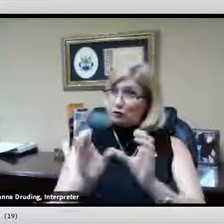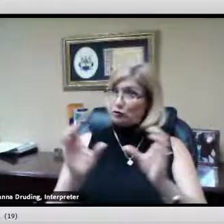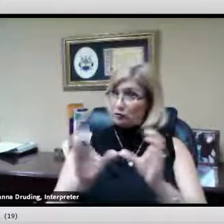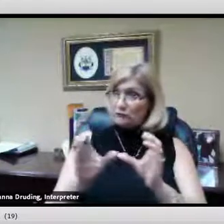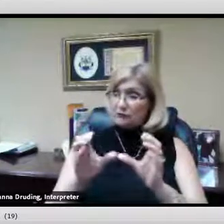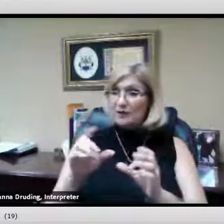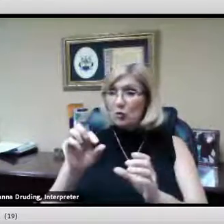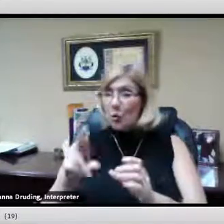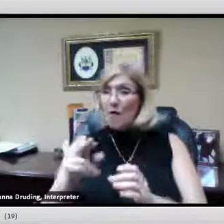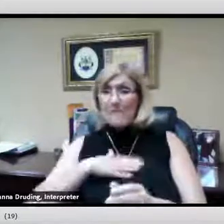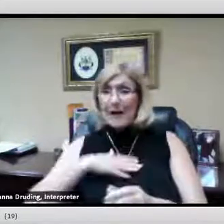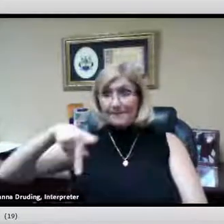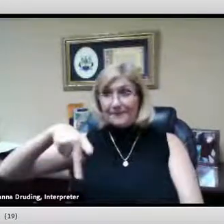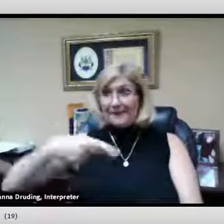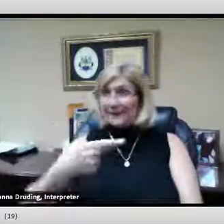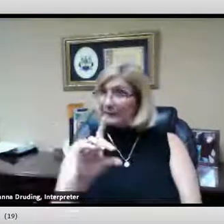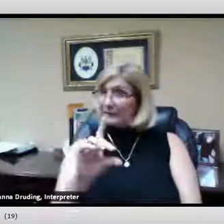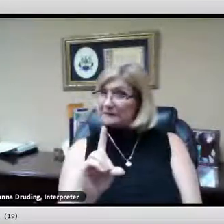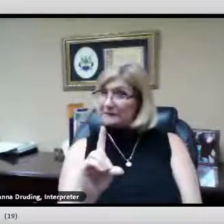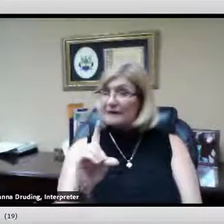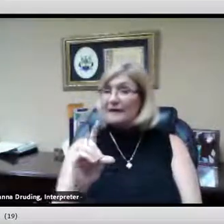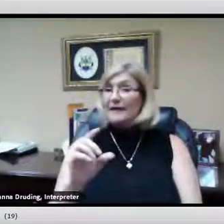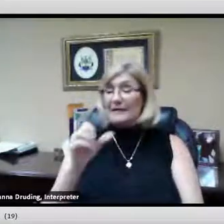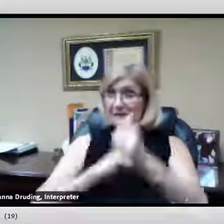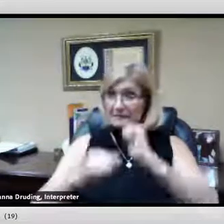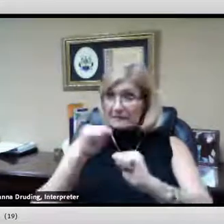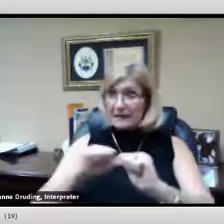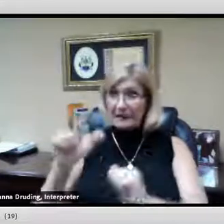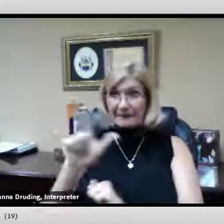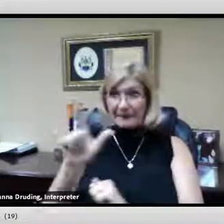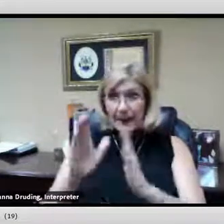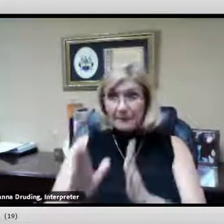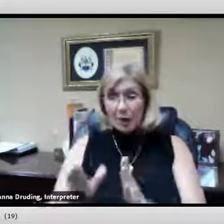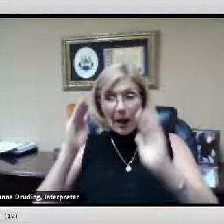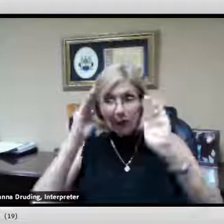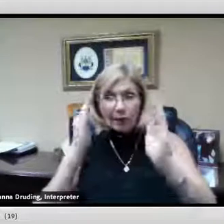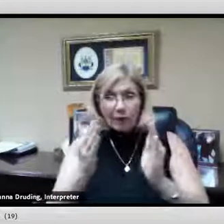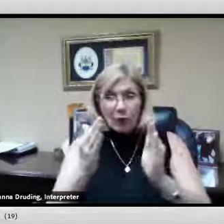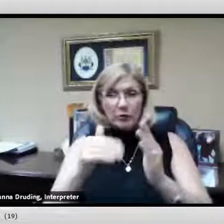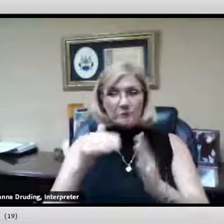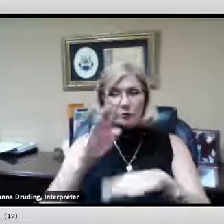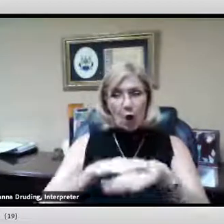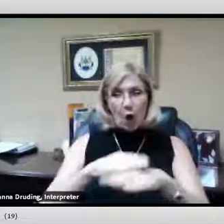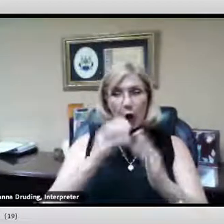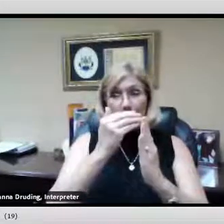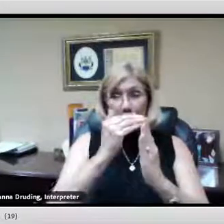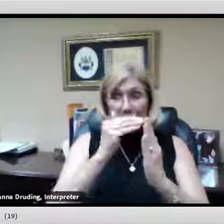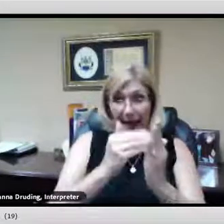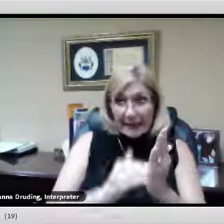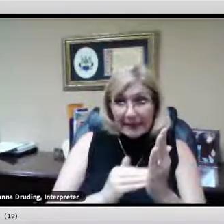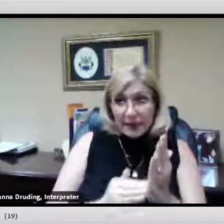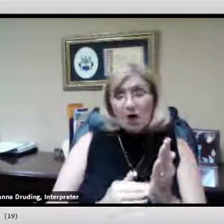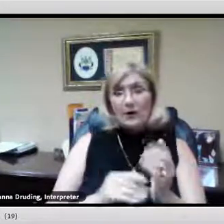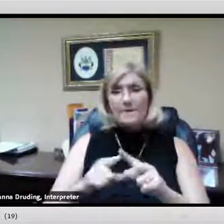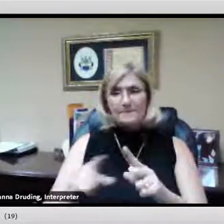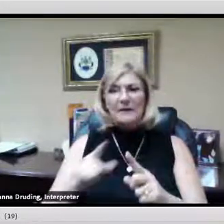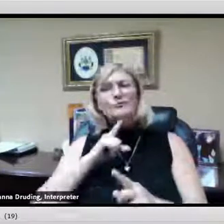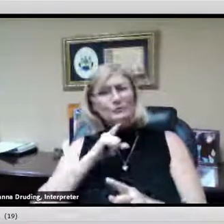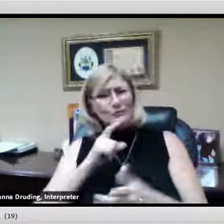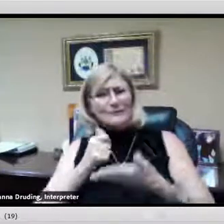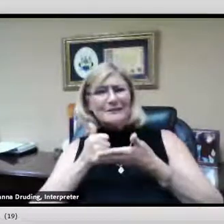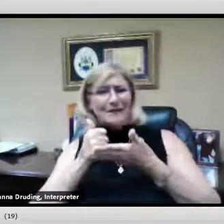Information Science. I focused on cataloging, but the coursework really helped me in all aspects of my